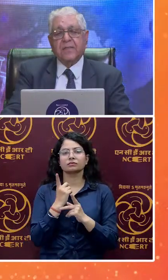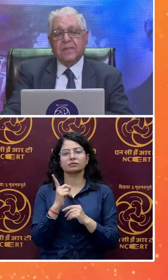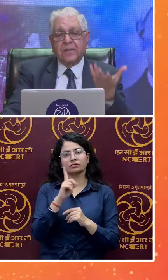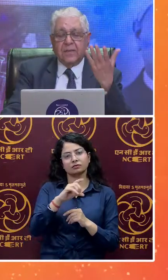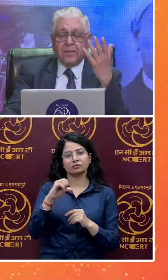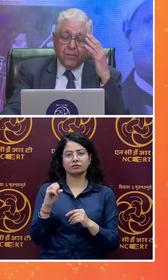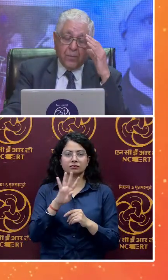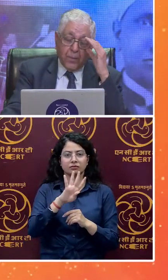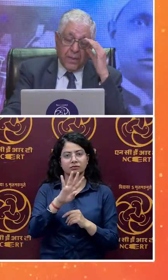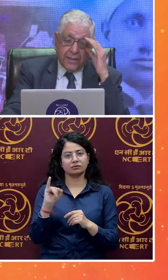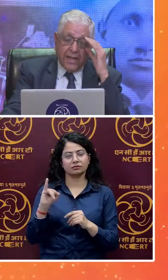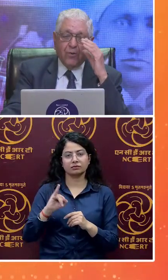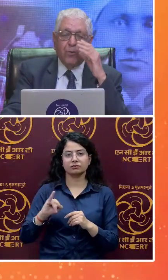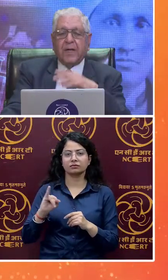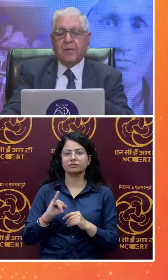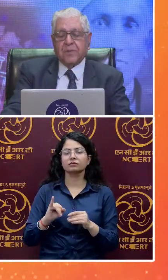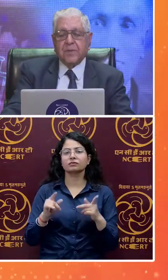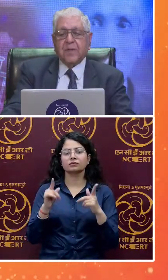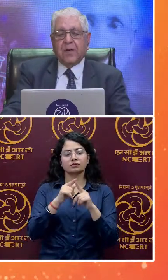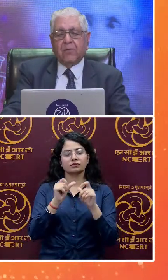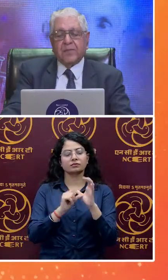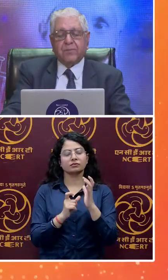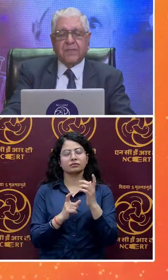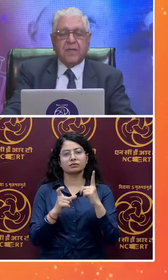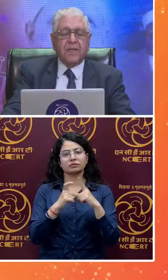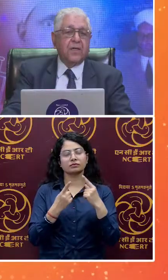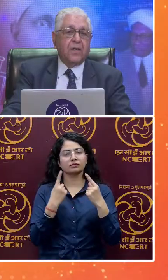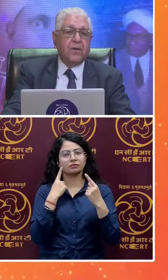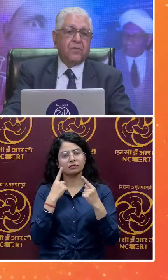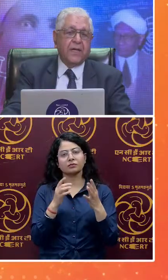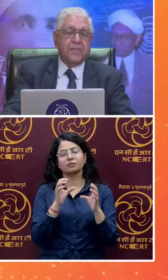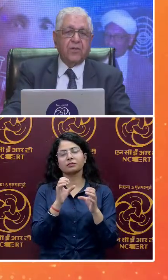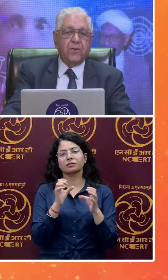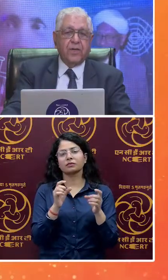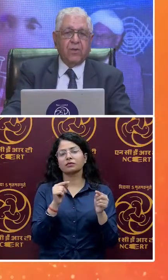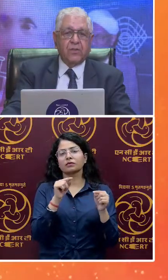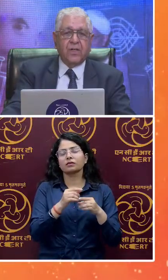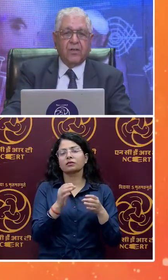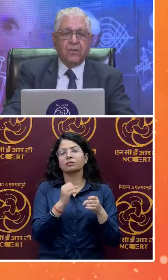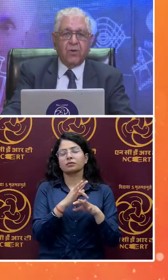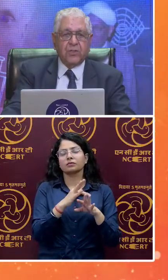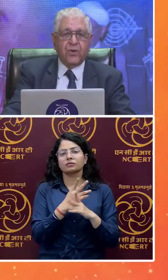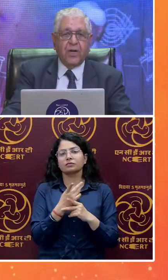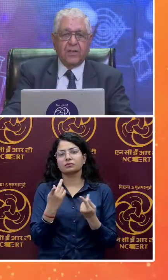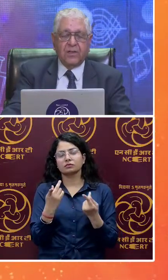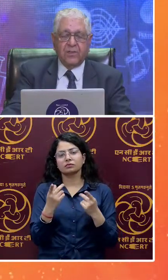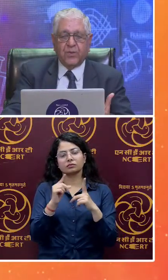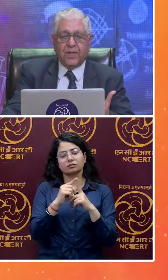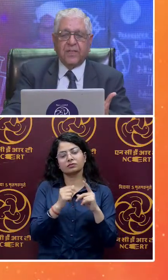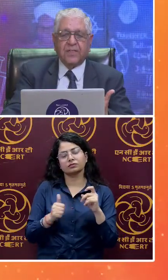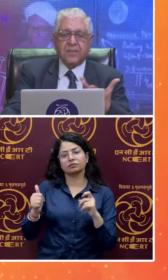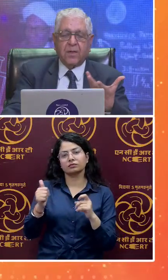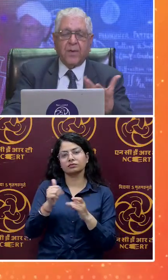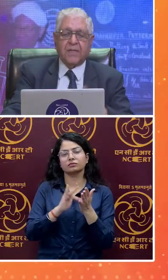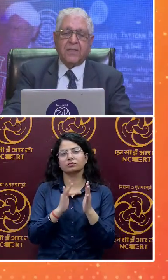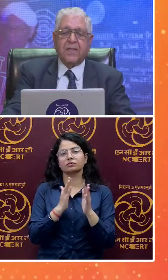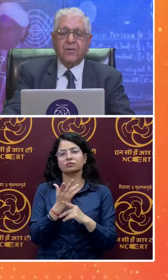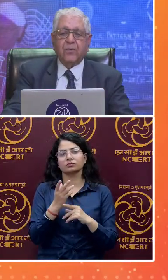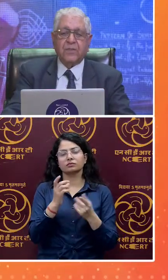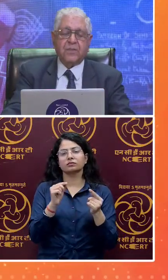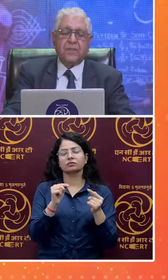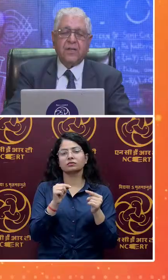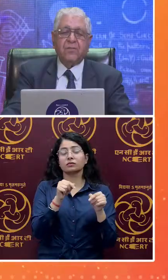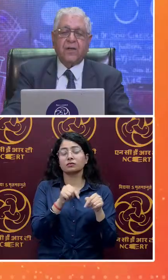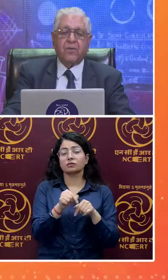1946, Pandit Nehru becomes Vice President of the Executive Council of the Viceroy. So, in this capacity